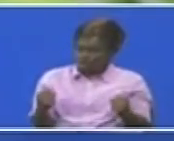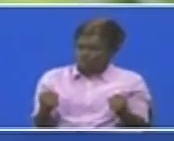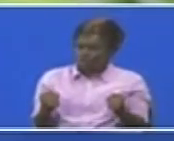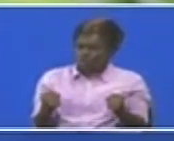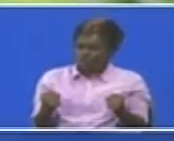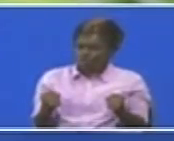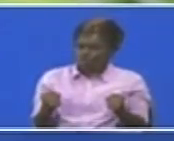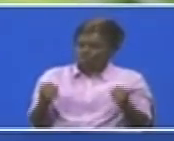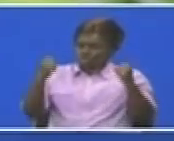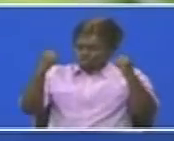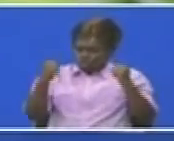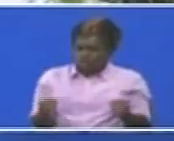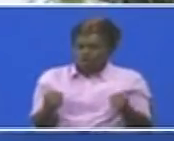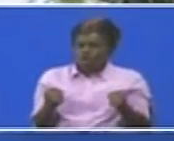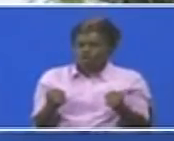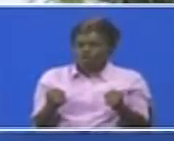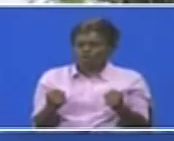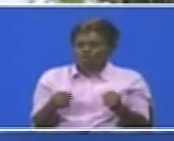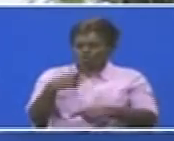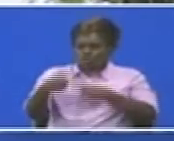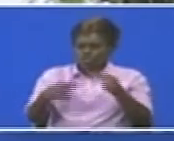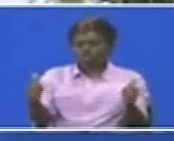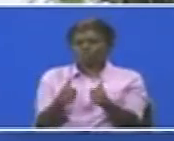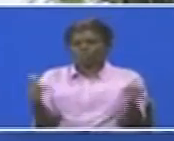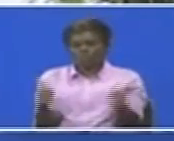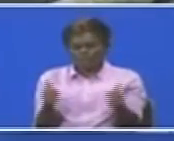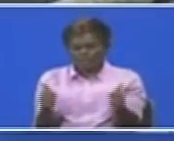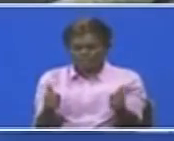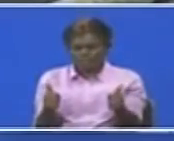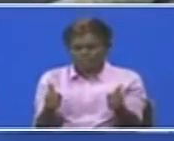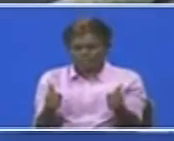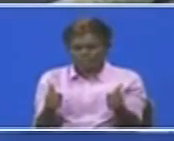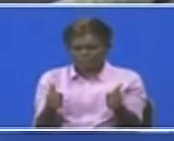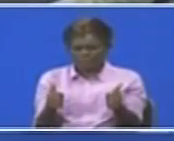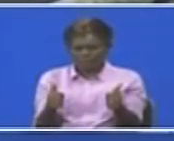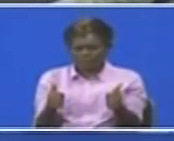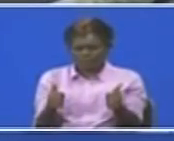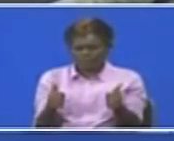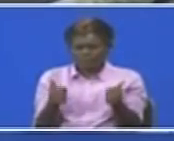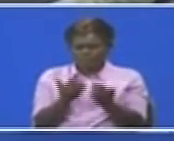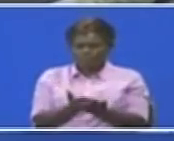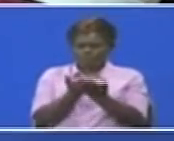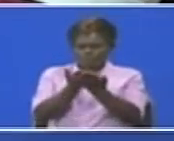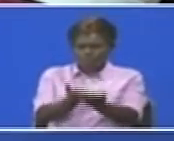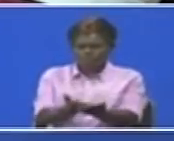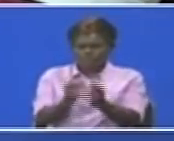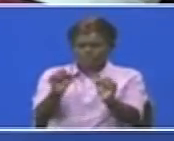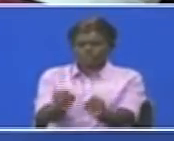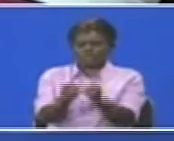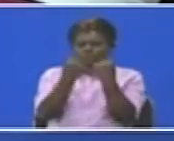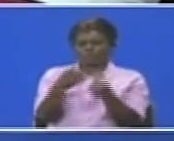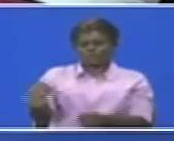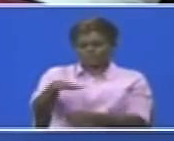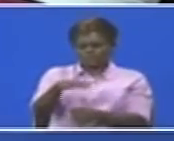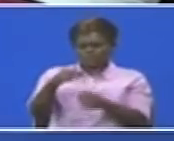Jazeera is more stronger, it's more vibrant, it's ready for high profile business, it's ready to provide a secure environment, it's ready